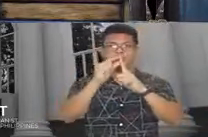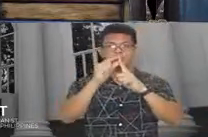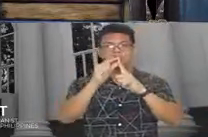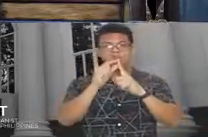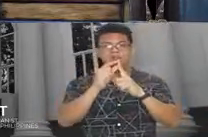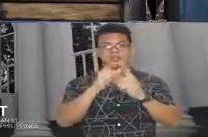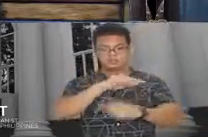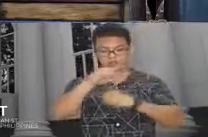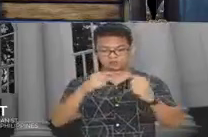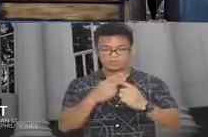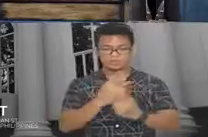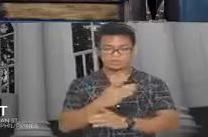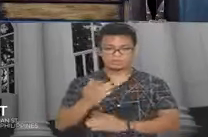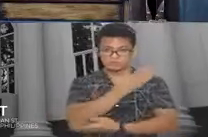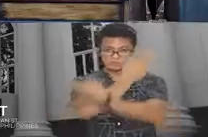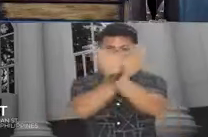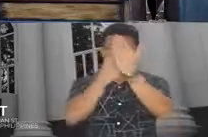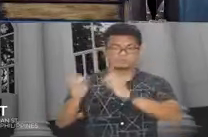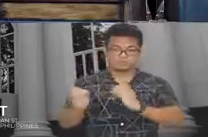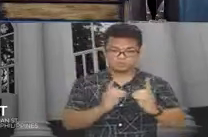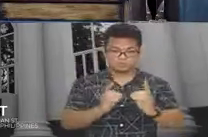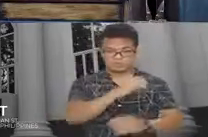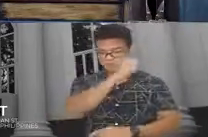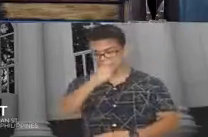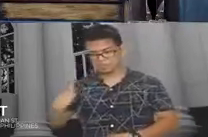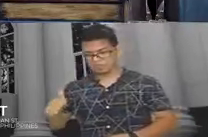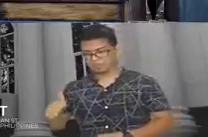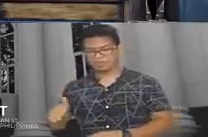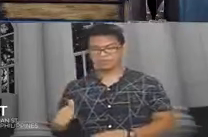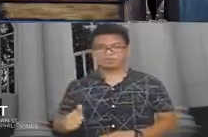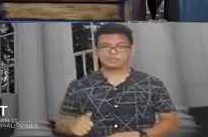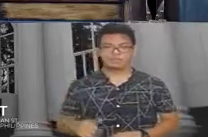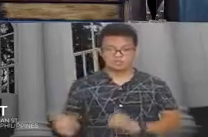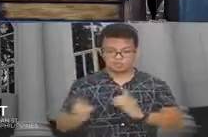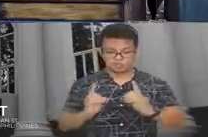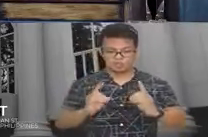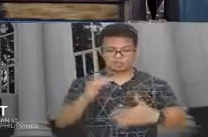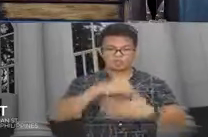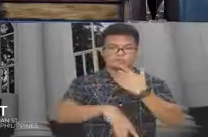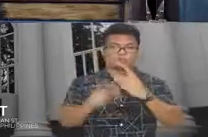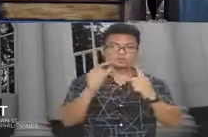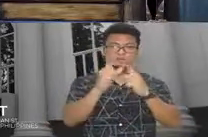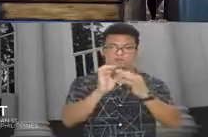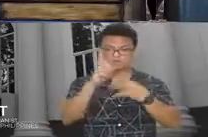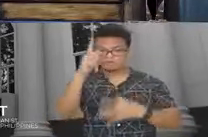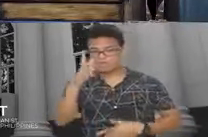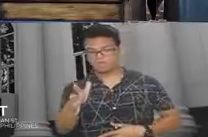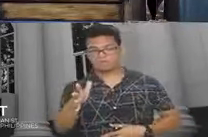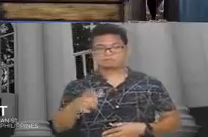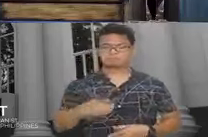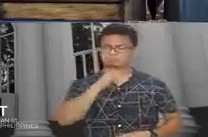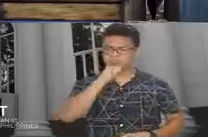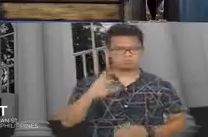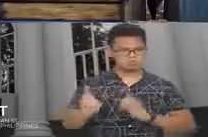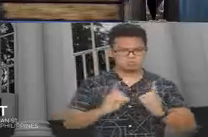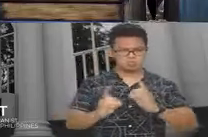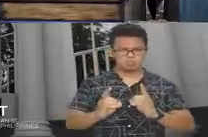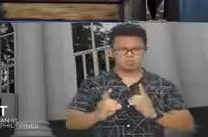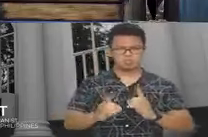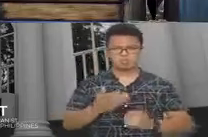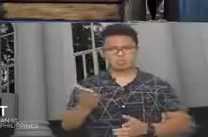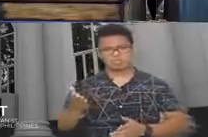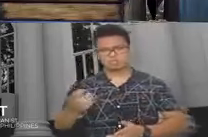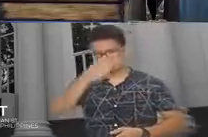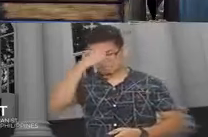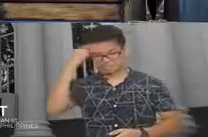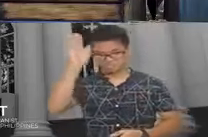Look at that. When you do anything, you do it at the word of God. Don't do it